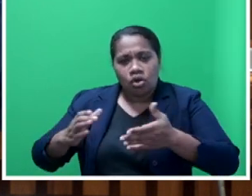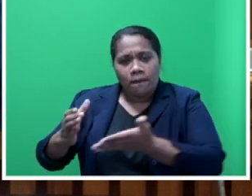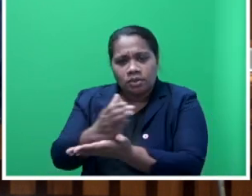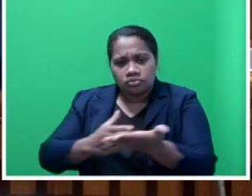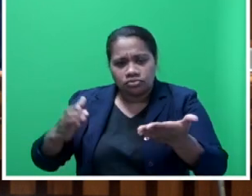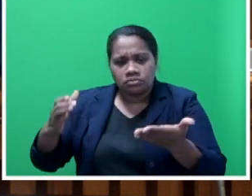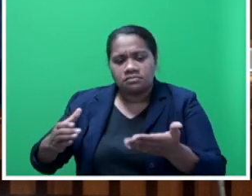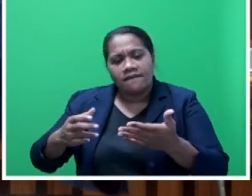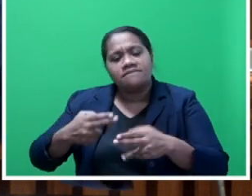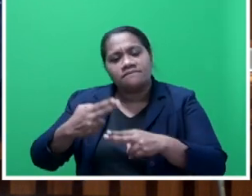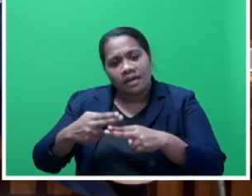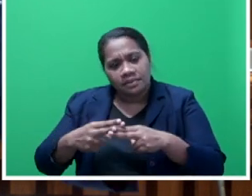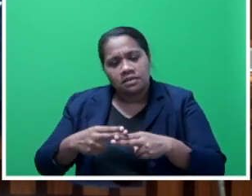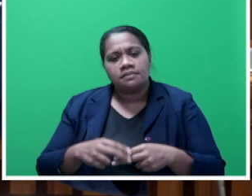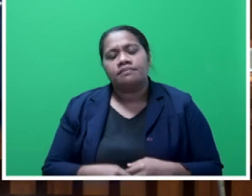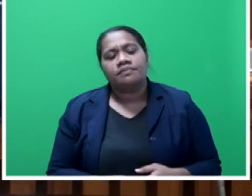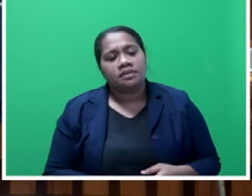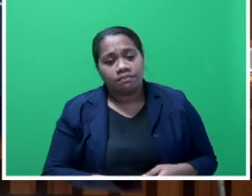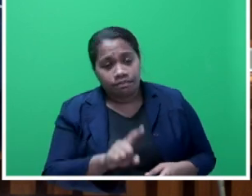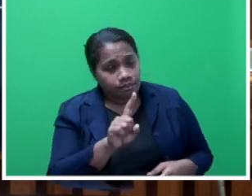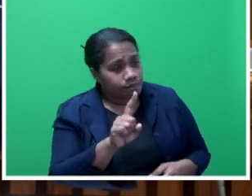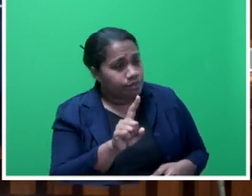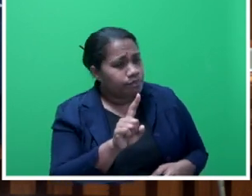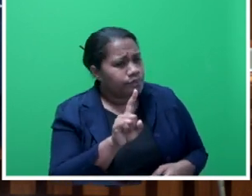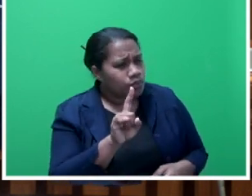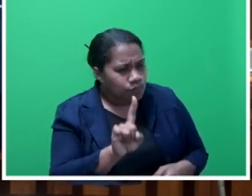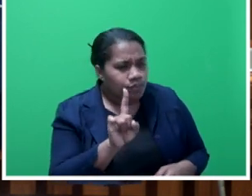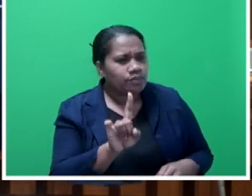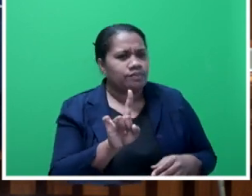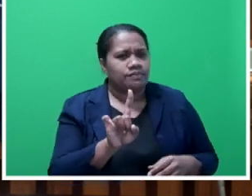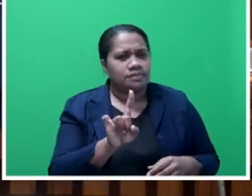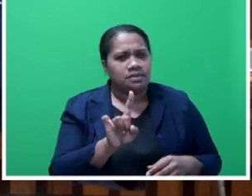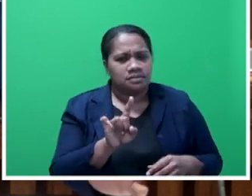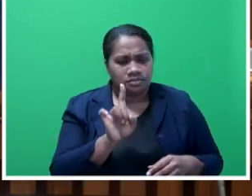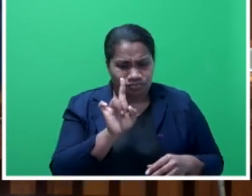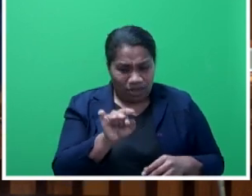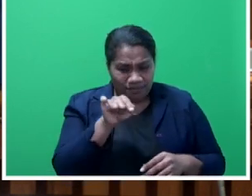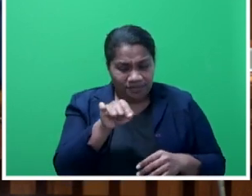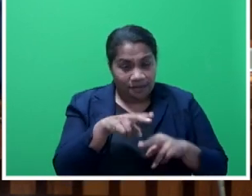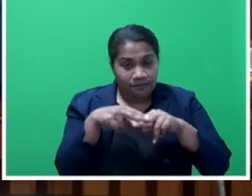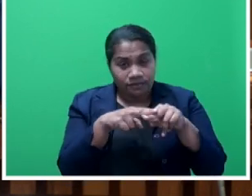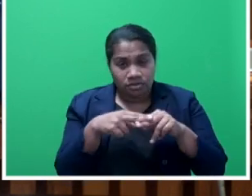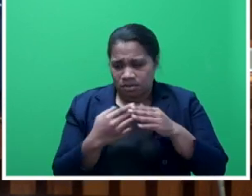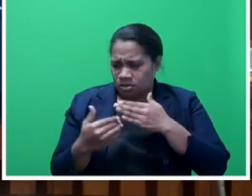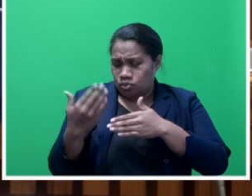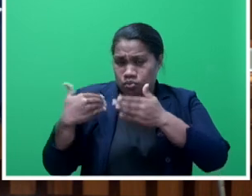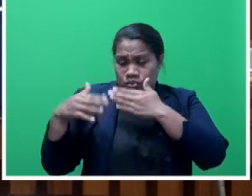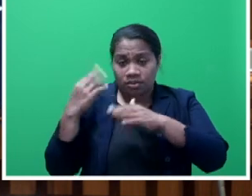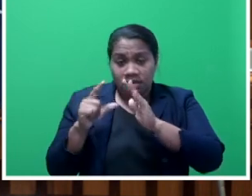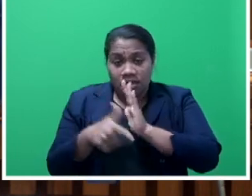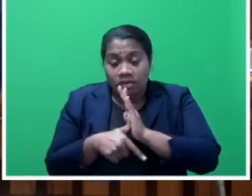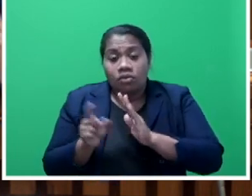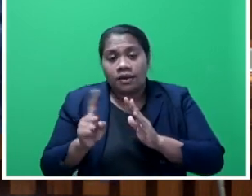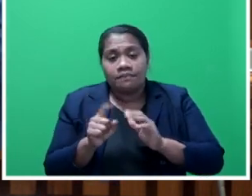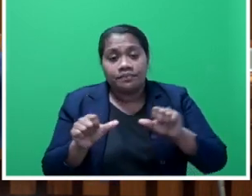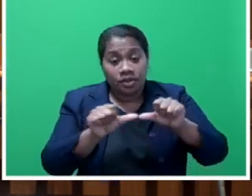ironies in Fiji has been for decades, since the colonial times, is that for agricultural leases,